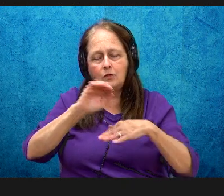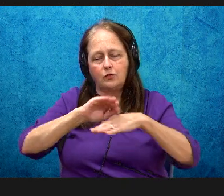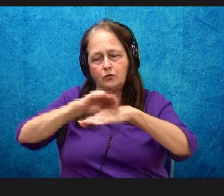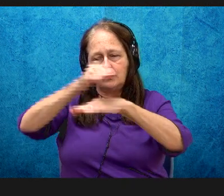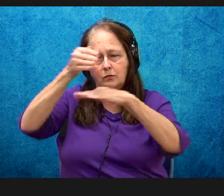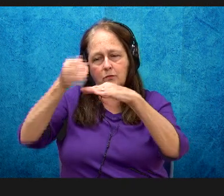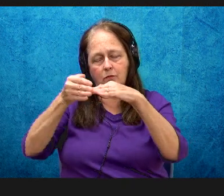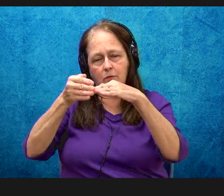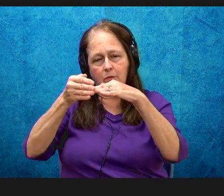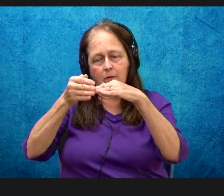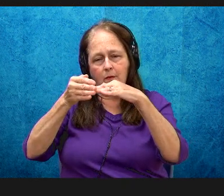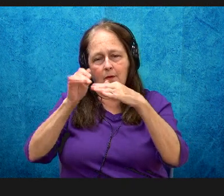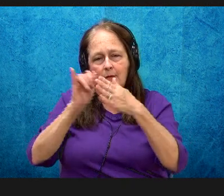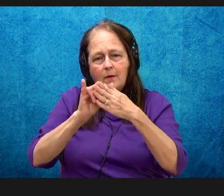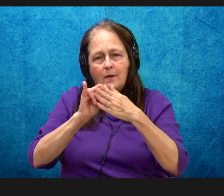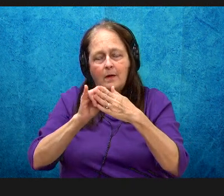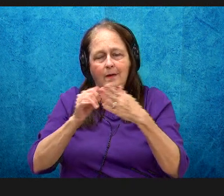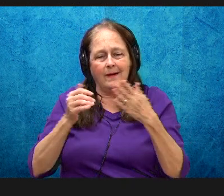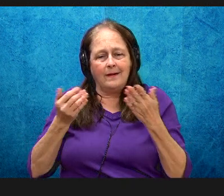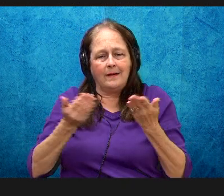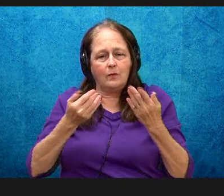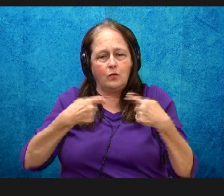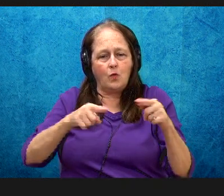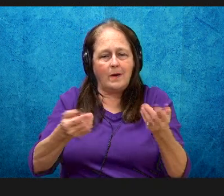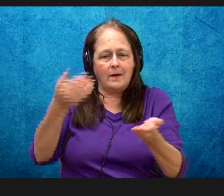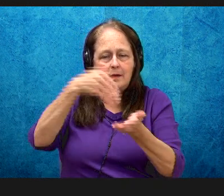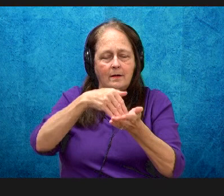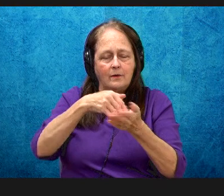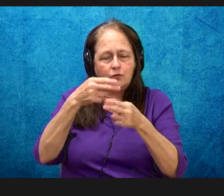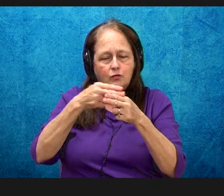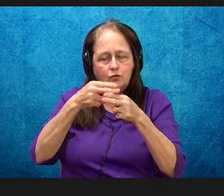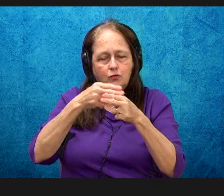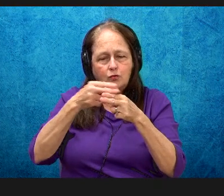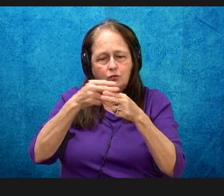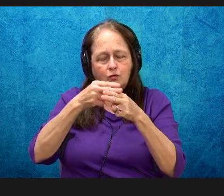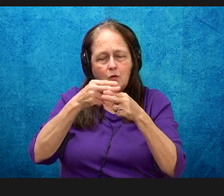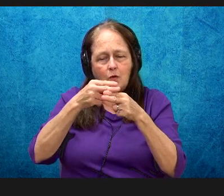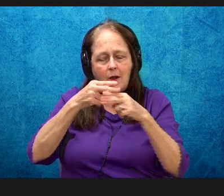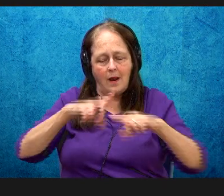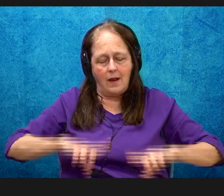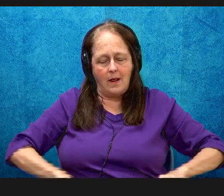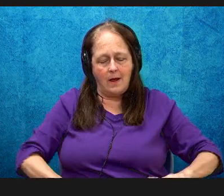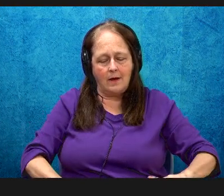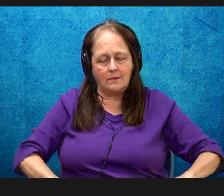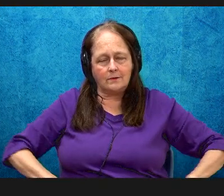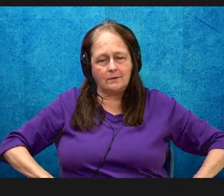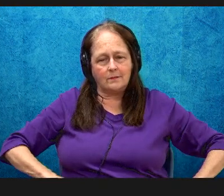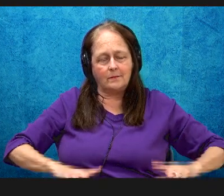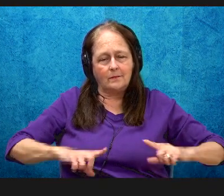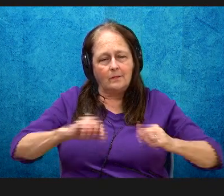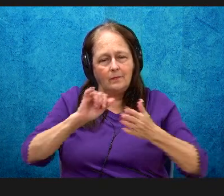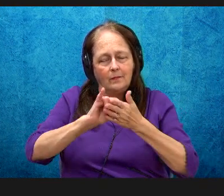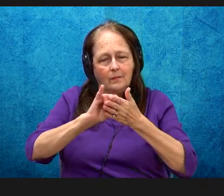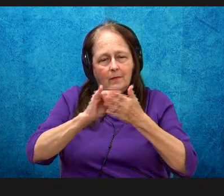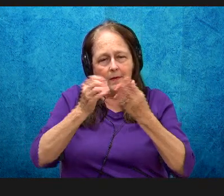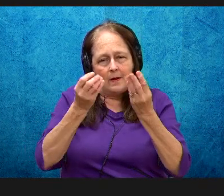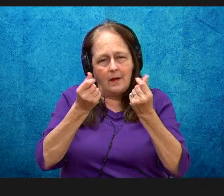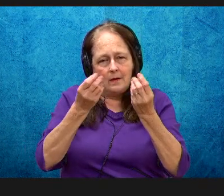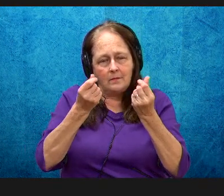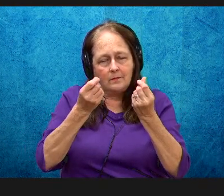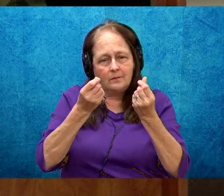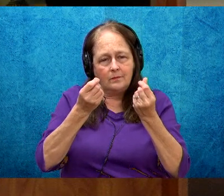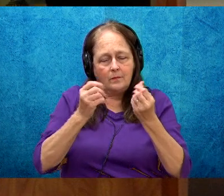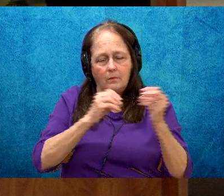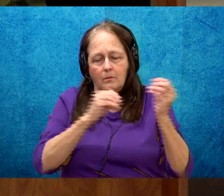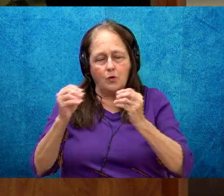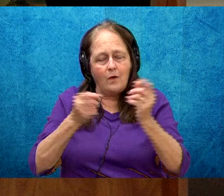dome-shaped. Here we go again. The little short legs. They got those short legs that get them around on that land. I bet they